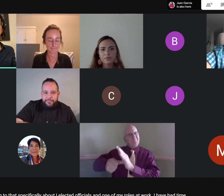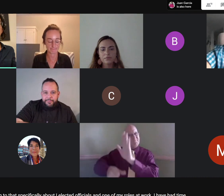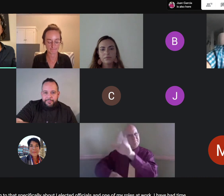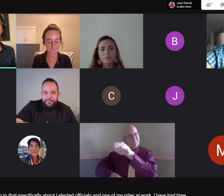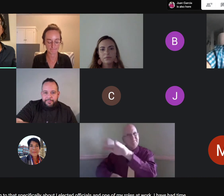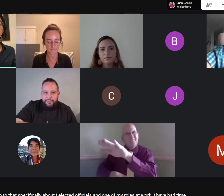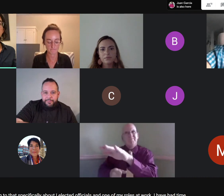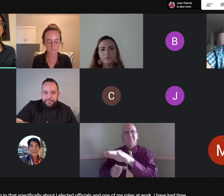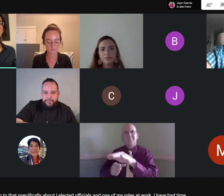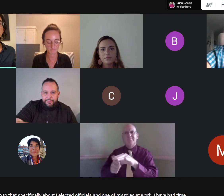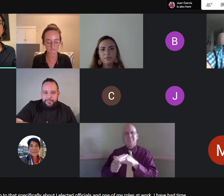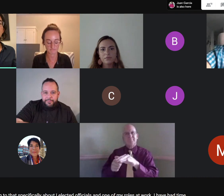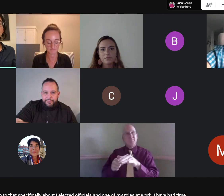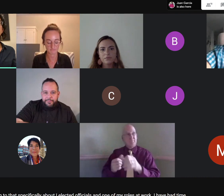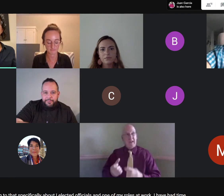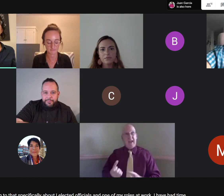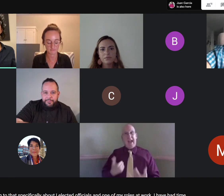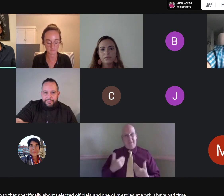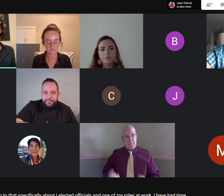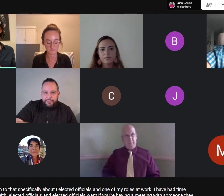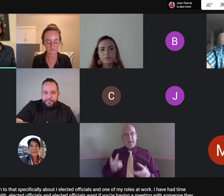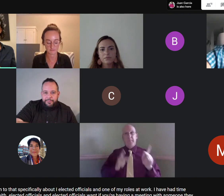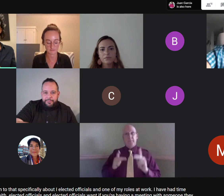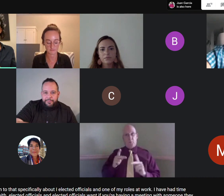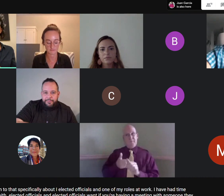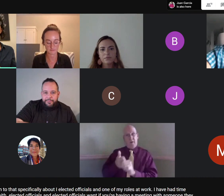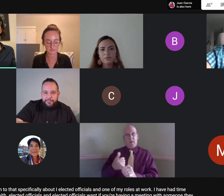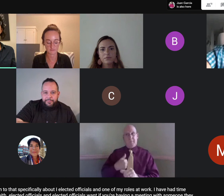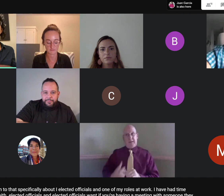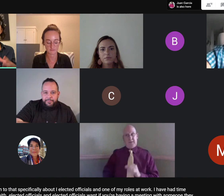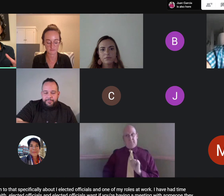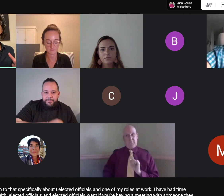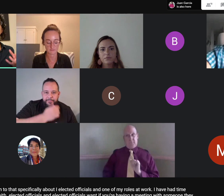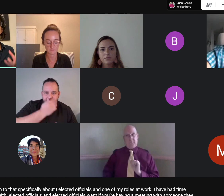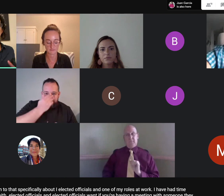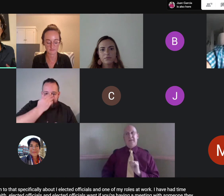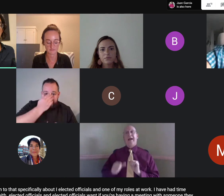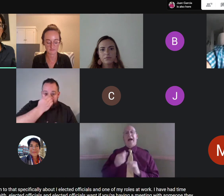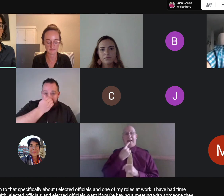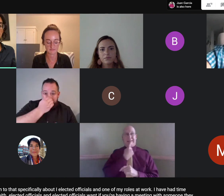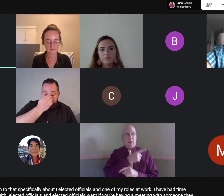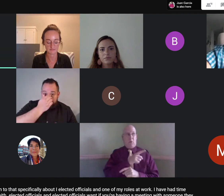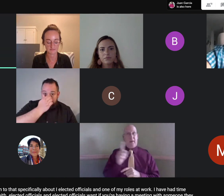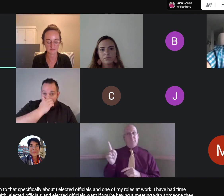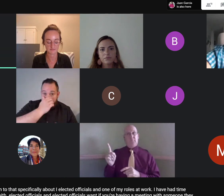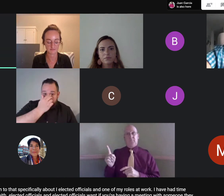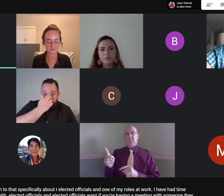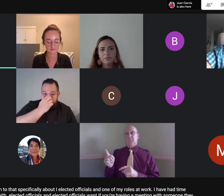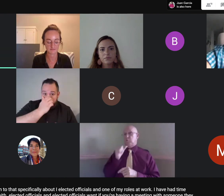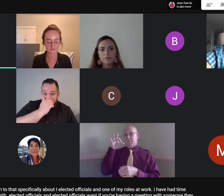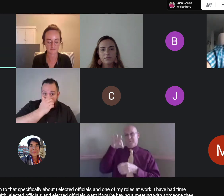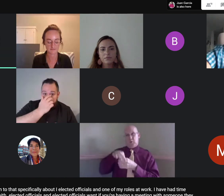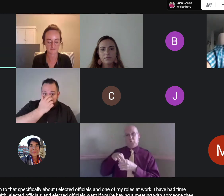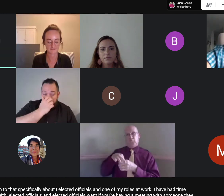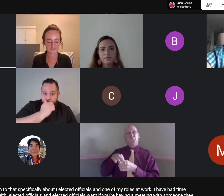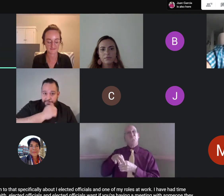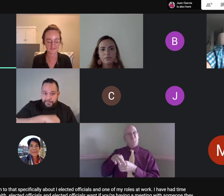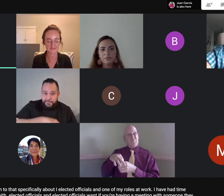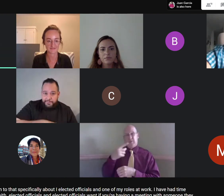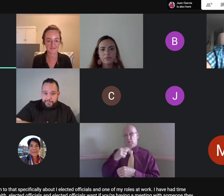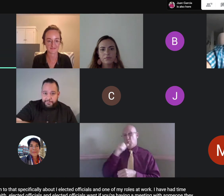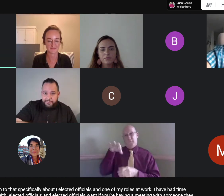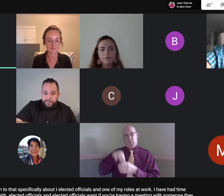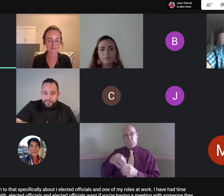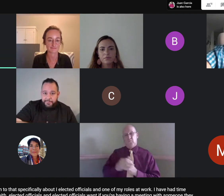kind of strength in numbers. The fact that there's a certain percentage of the population that has a